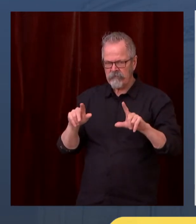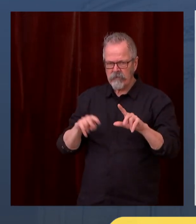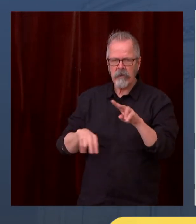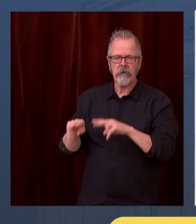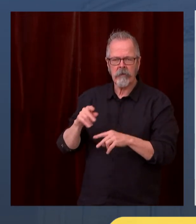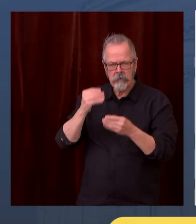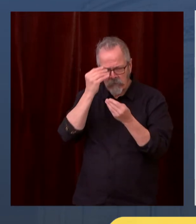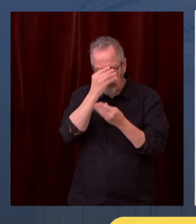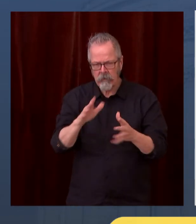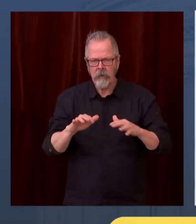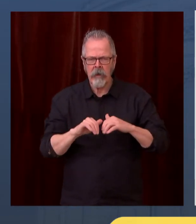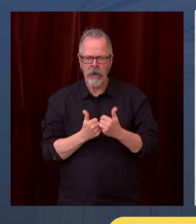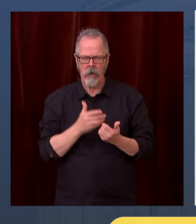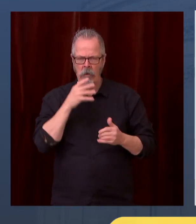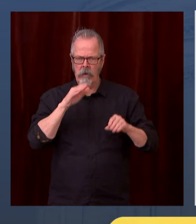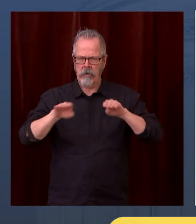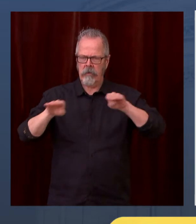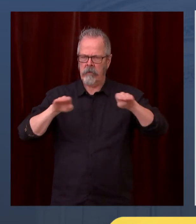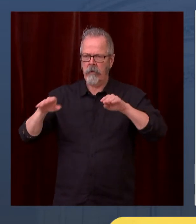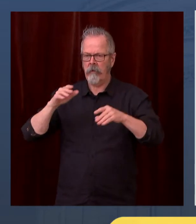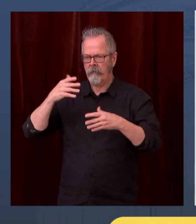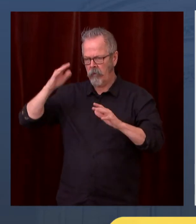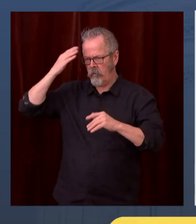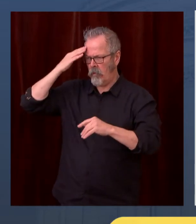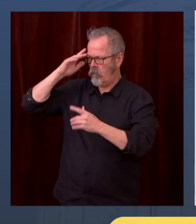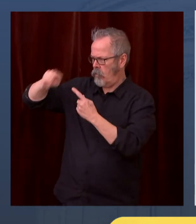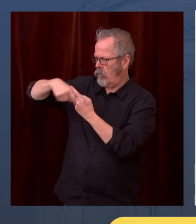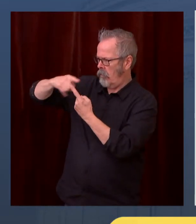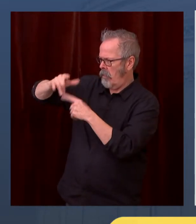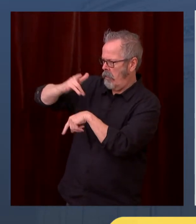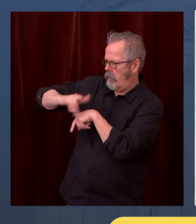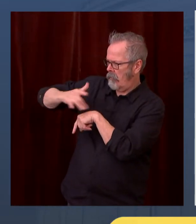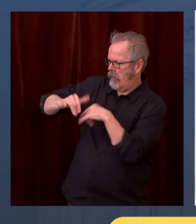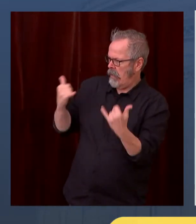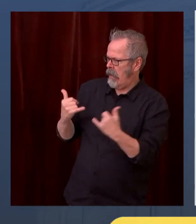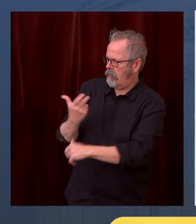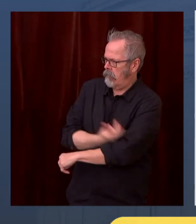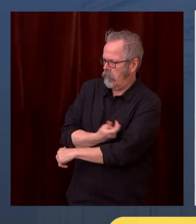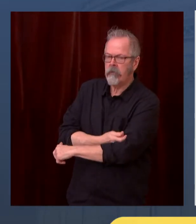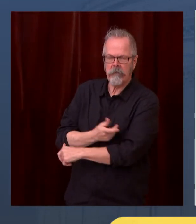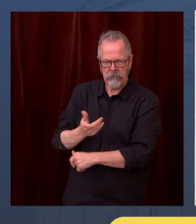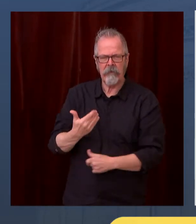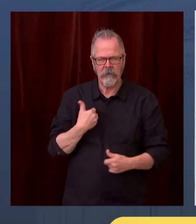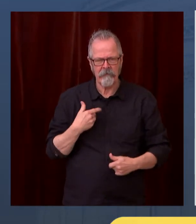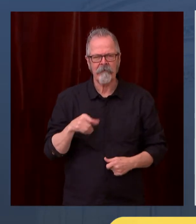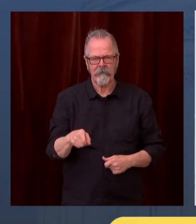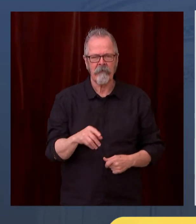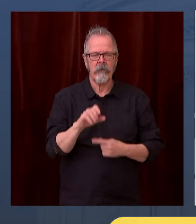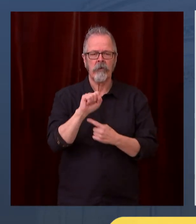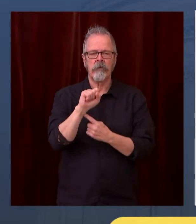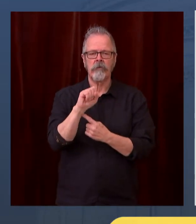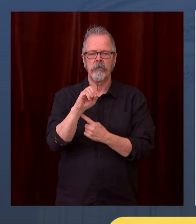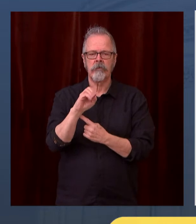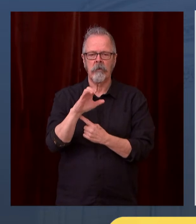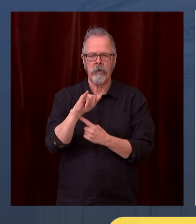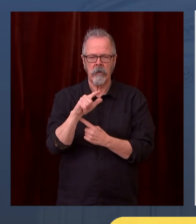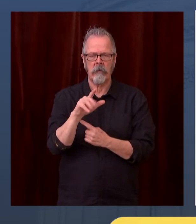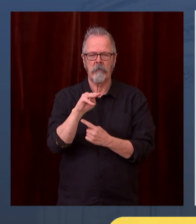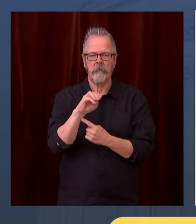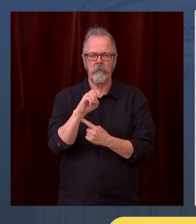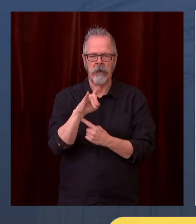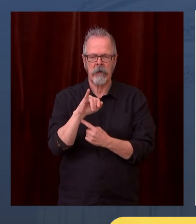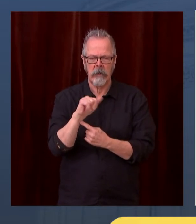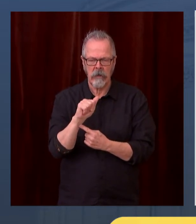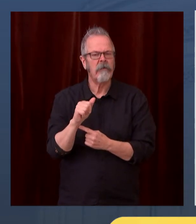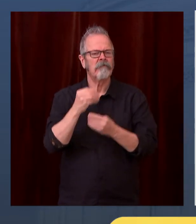the information on our website and also through social media. We also want to thank the providers and our healthcare